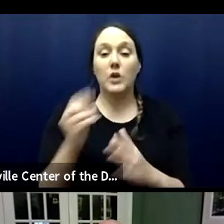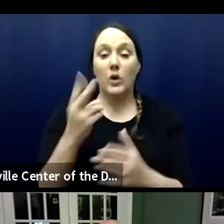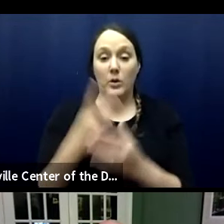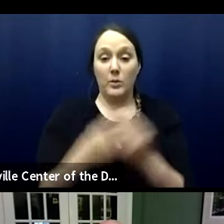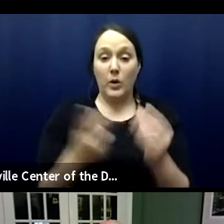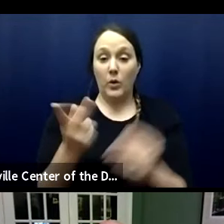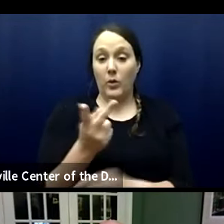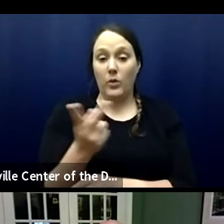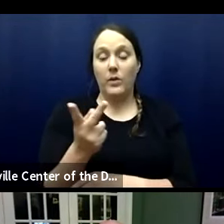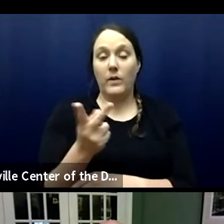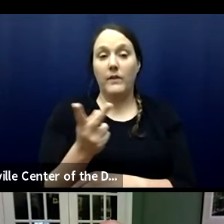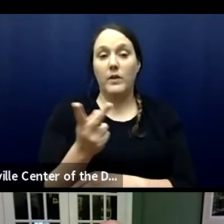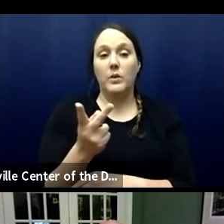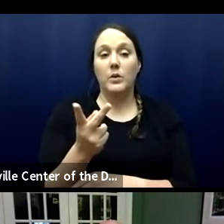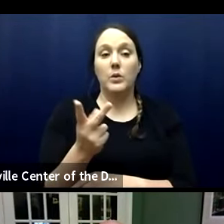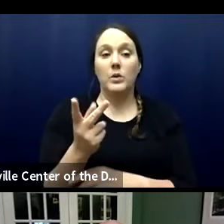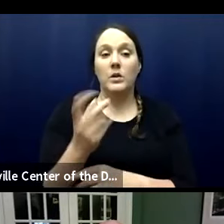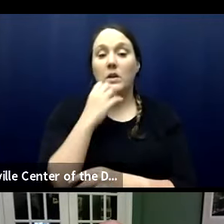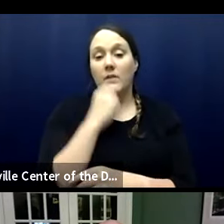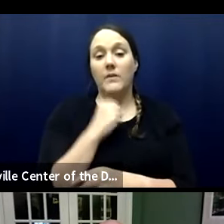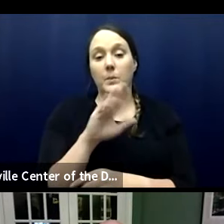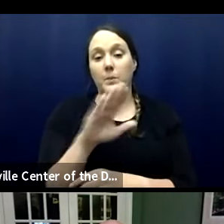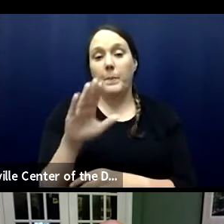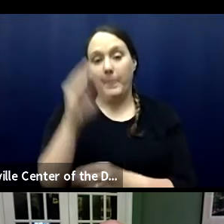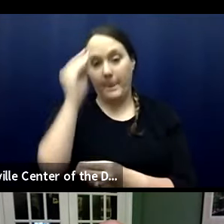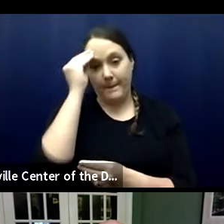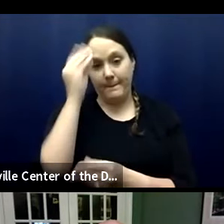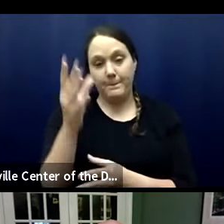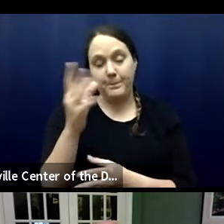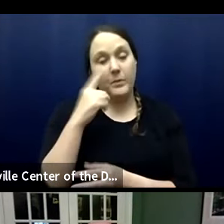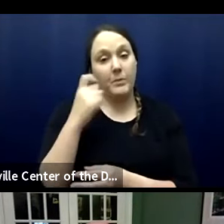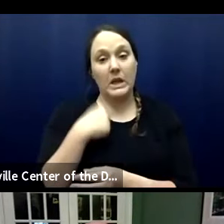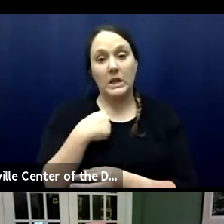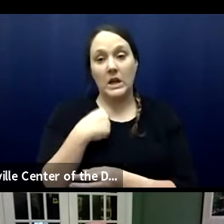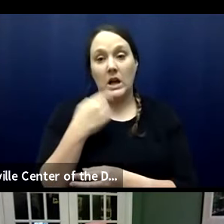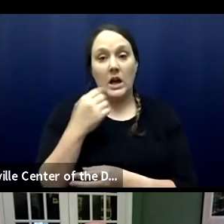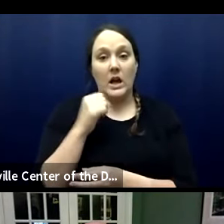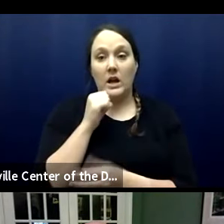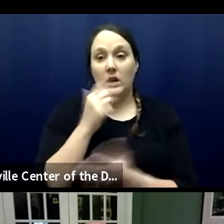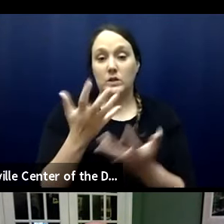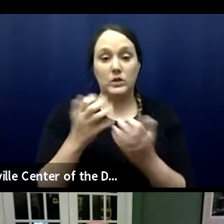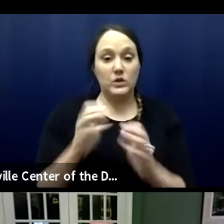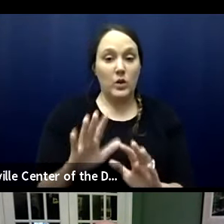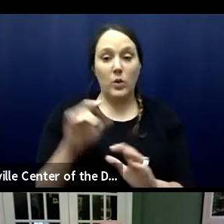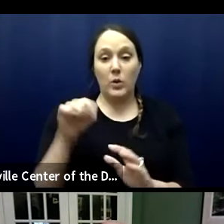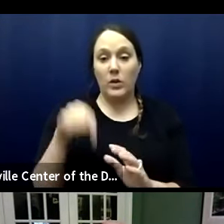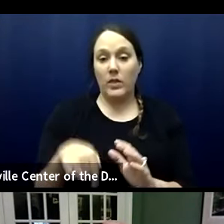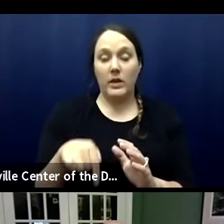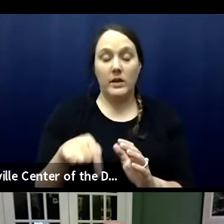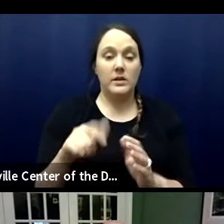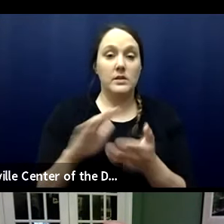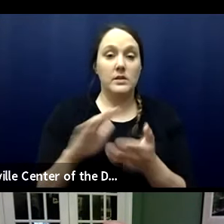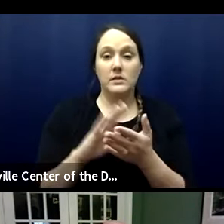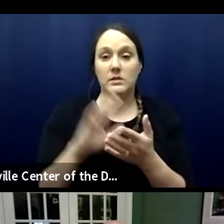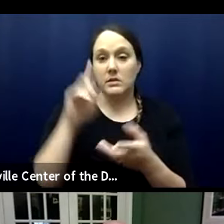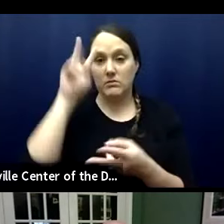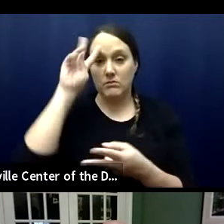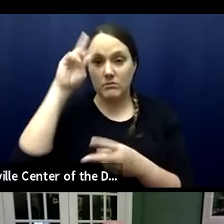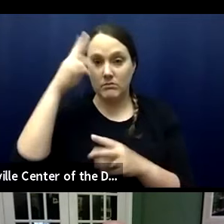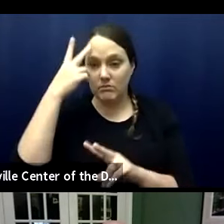you, value your input because I do not want this to be